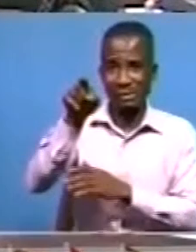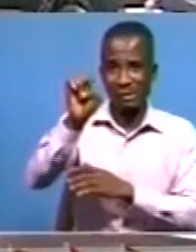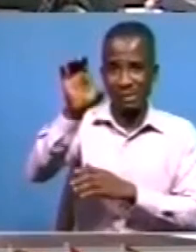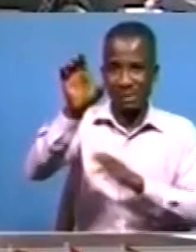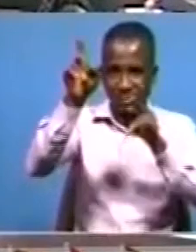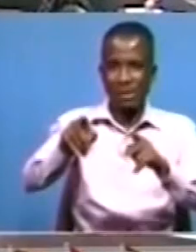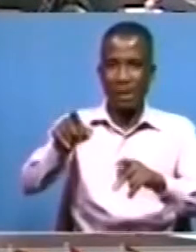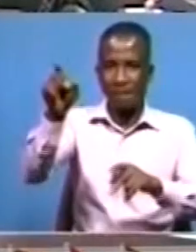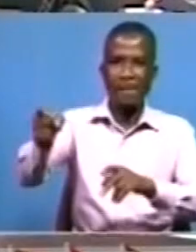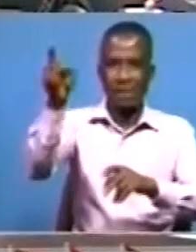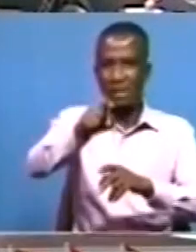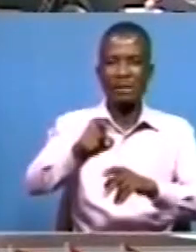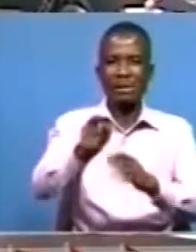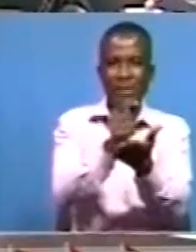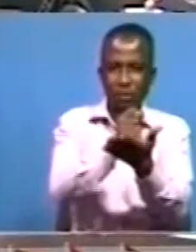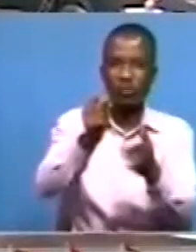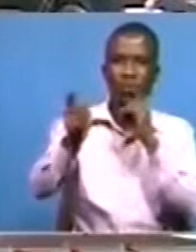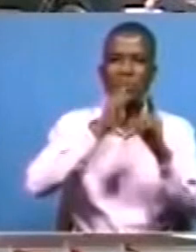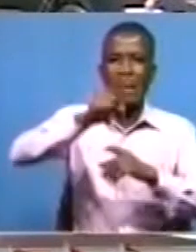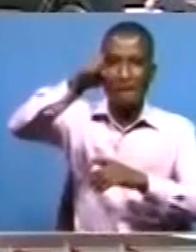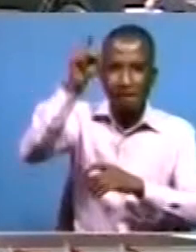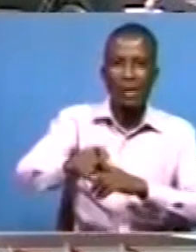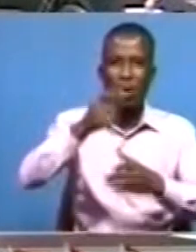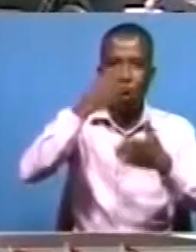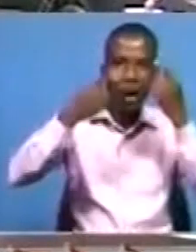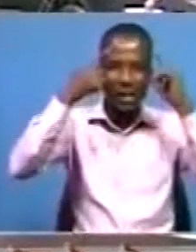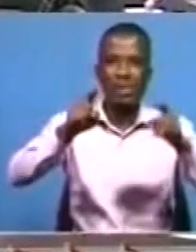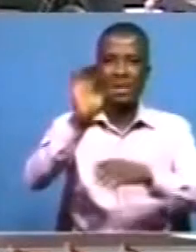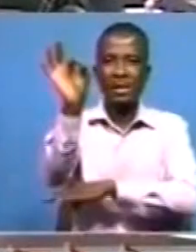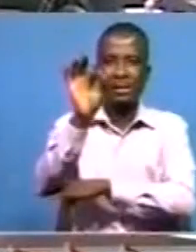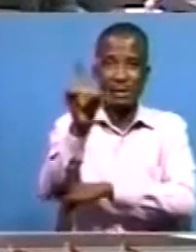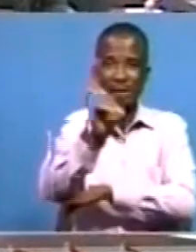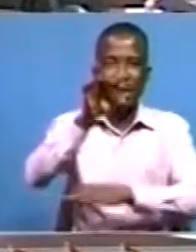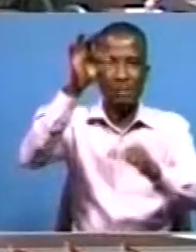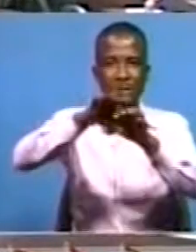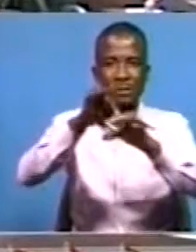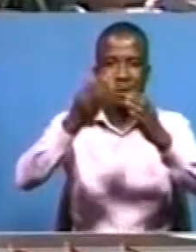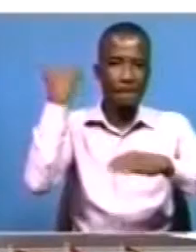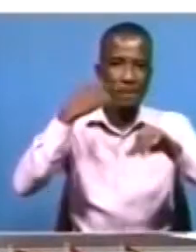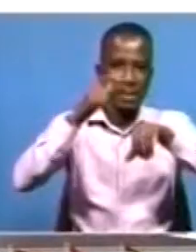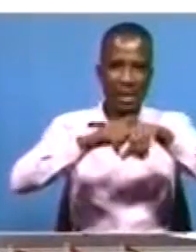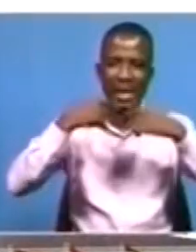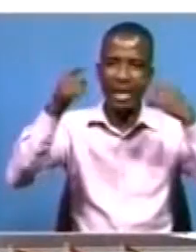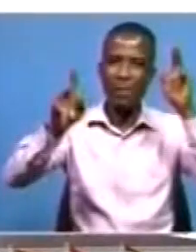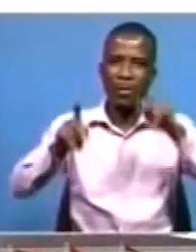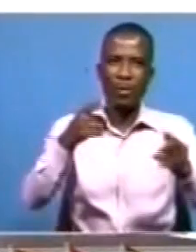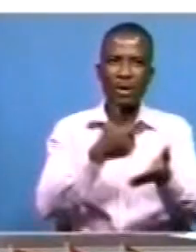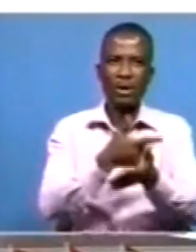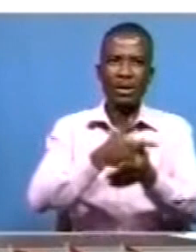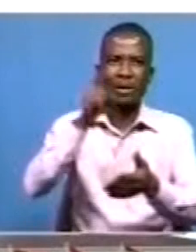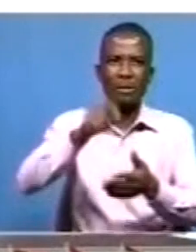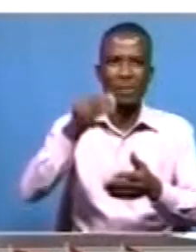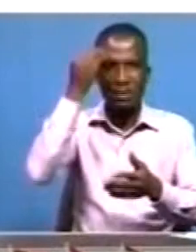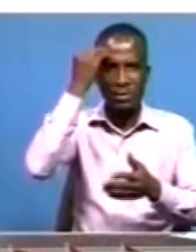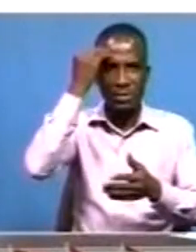required to appear and testify to the truth of what happened in the election in dispute to account to the people of Ghana for her stewardship as